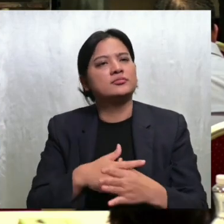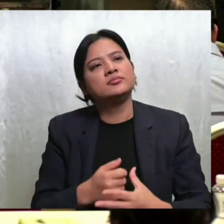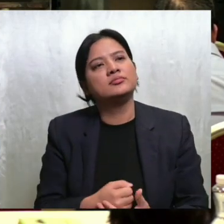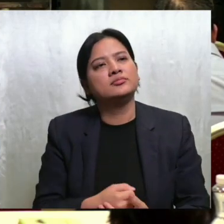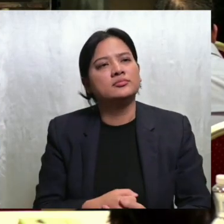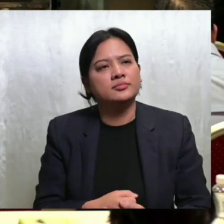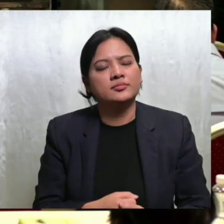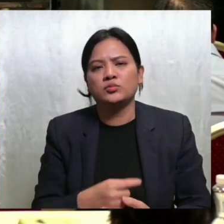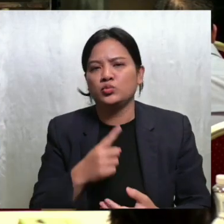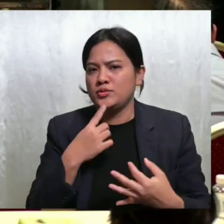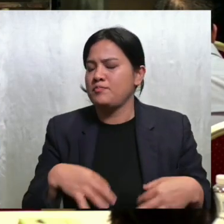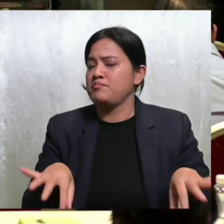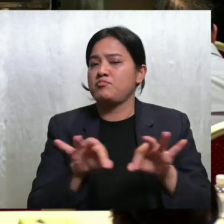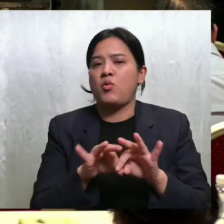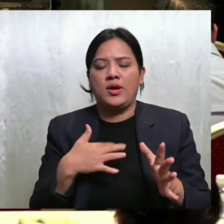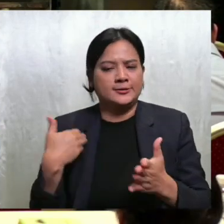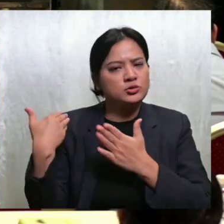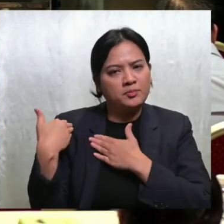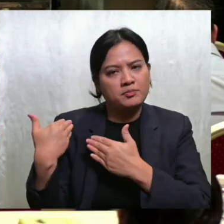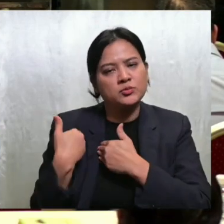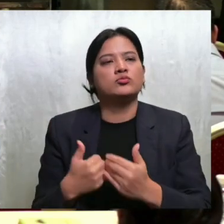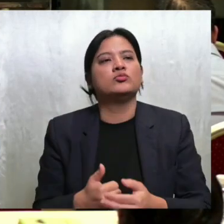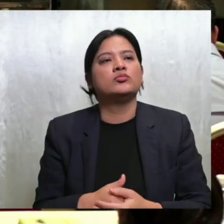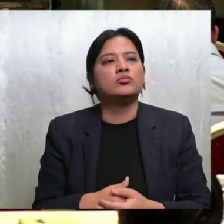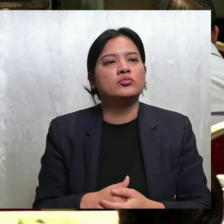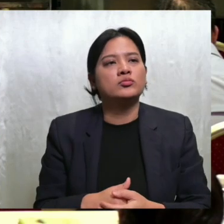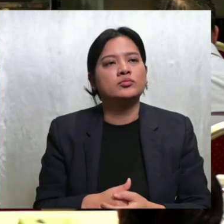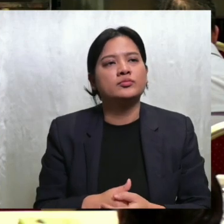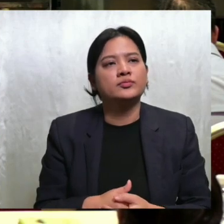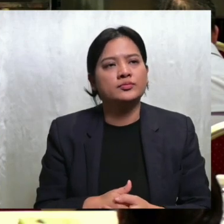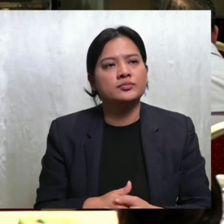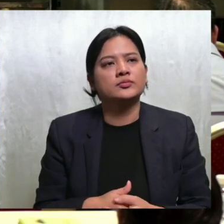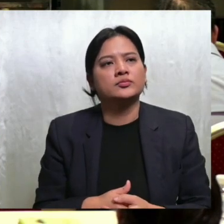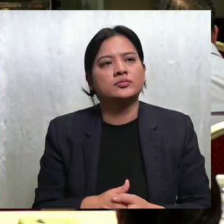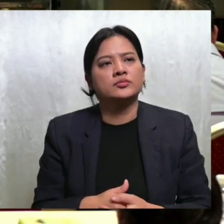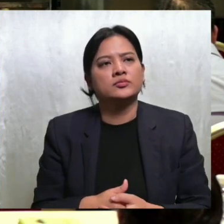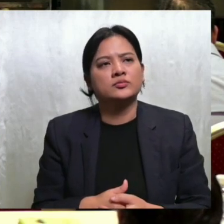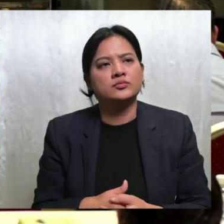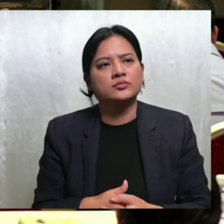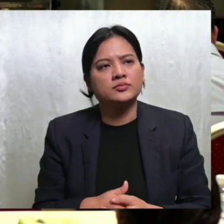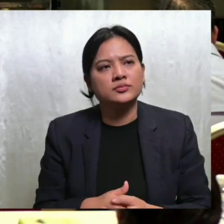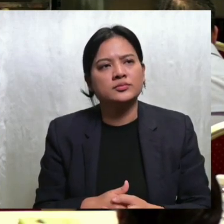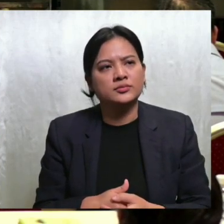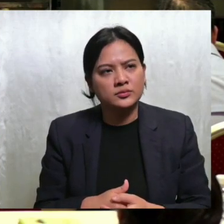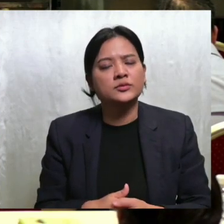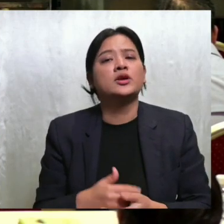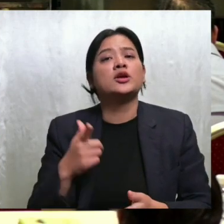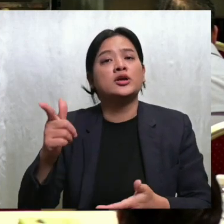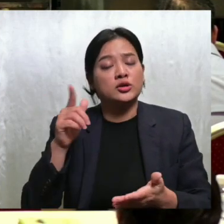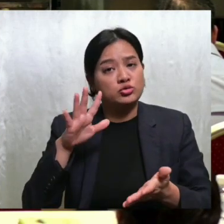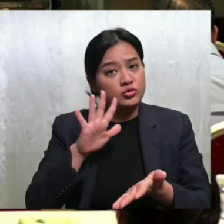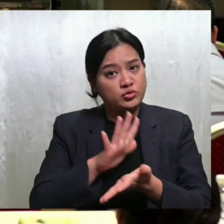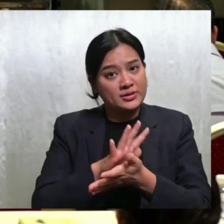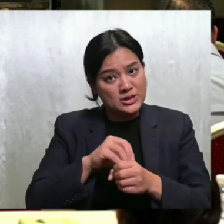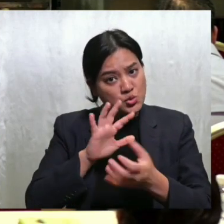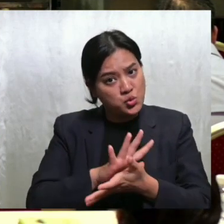at my disposal some tools that I can use. There's a lot of open source tools for you to check whether it's a plagiarized